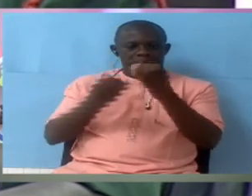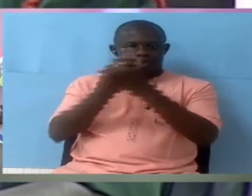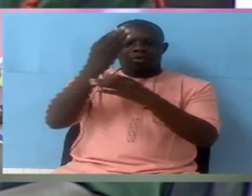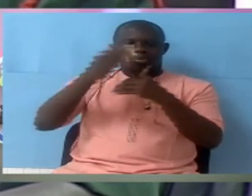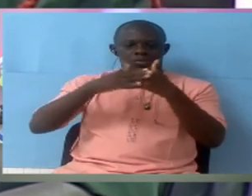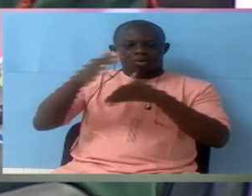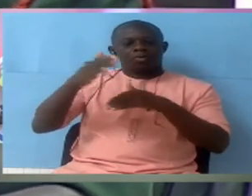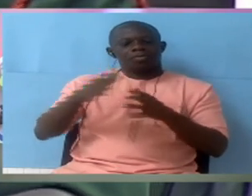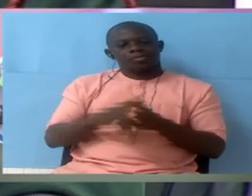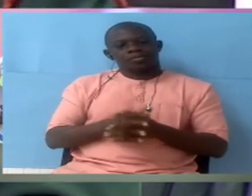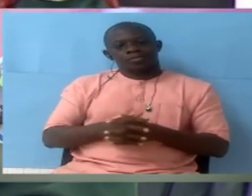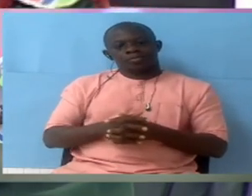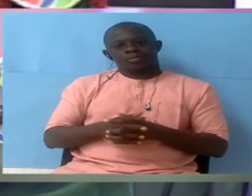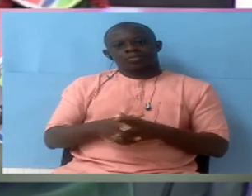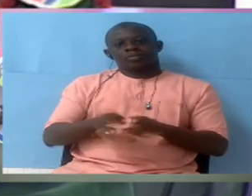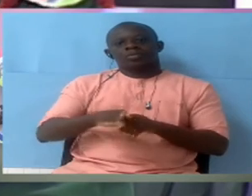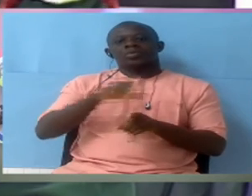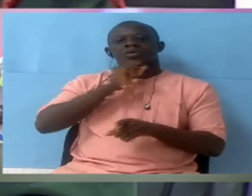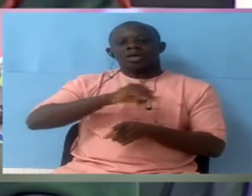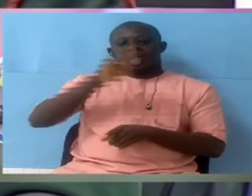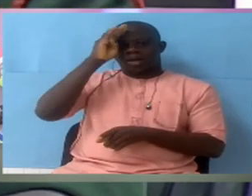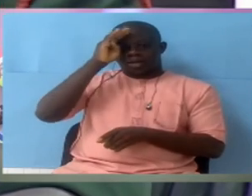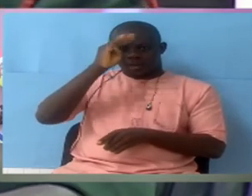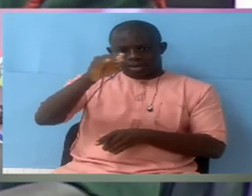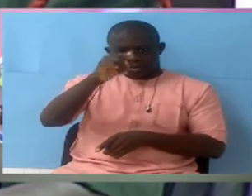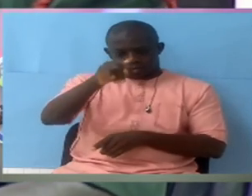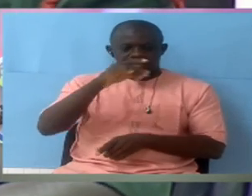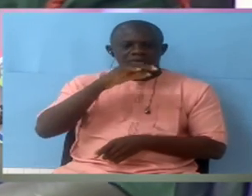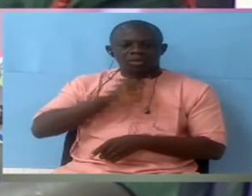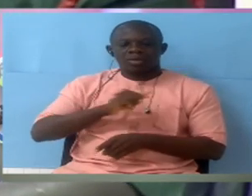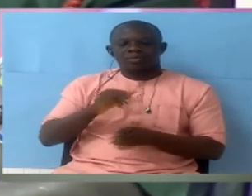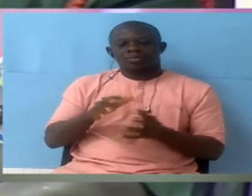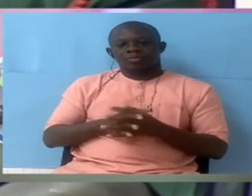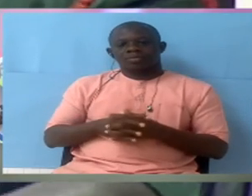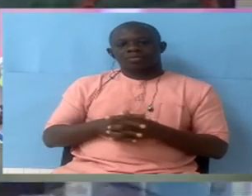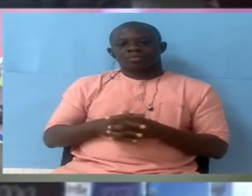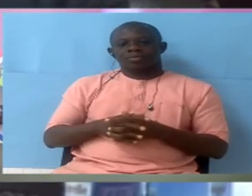heights. Sir, I thank you, sir.